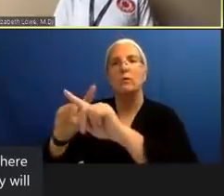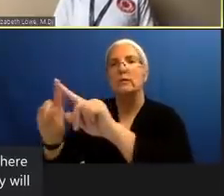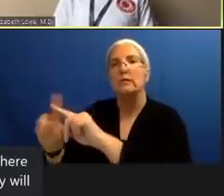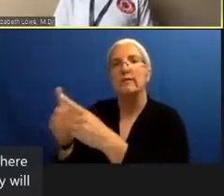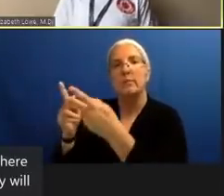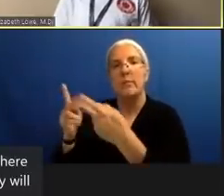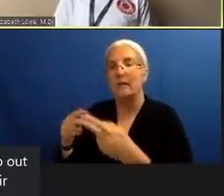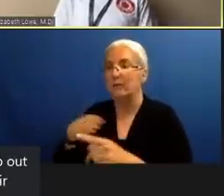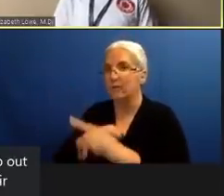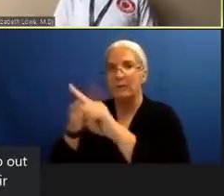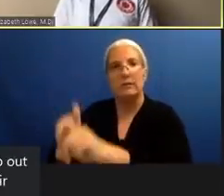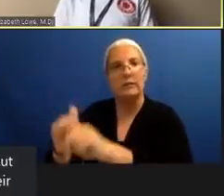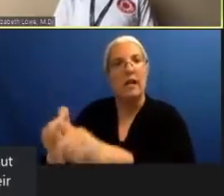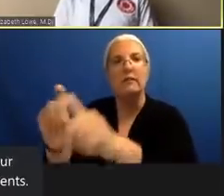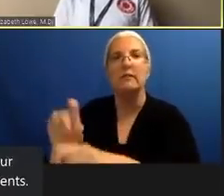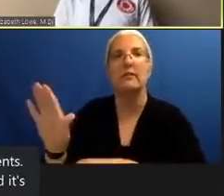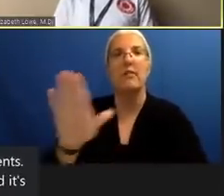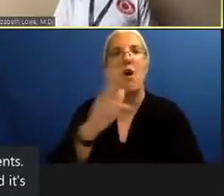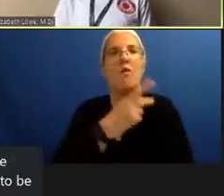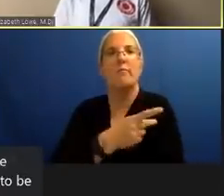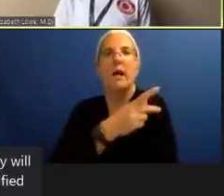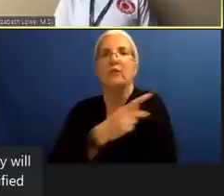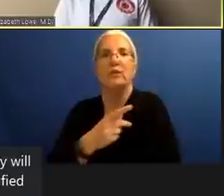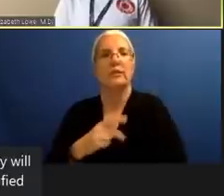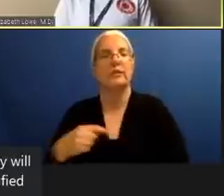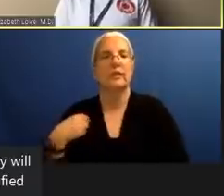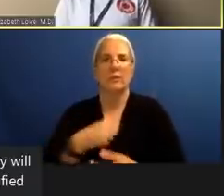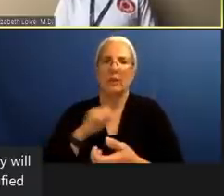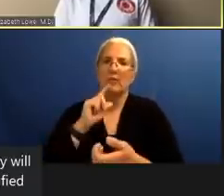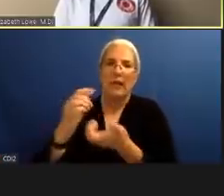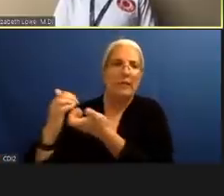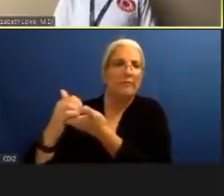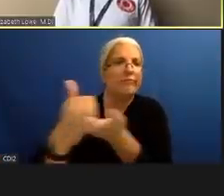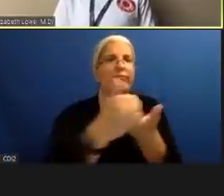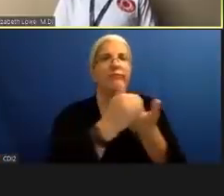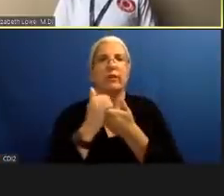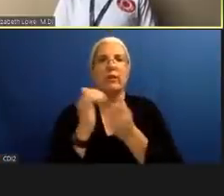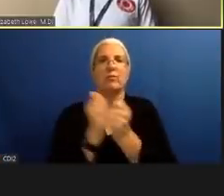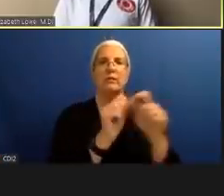unified in trying to keep our community safe. And, I've said before that